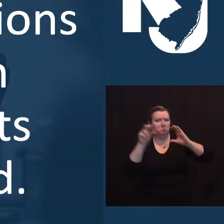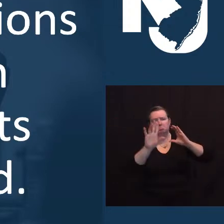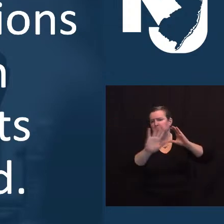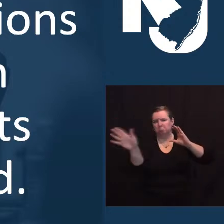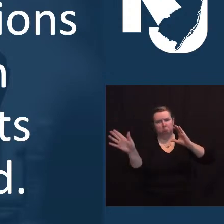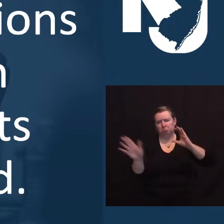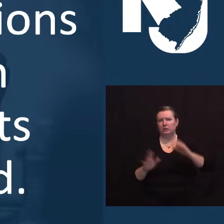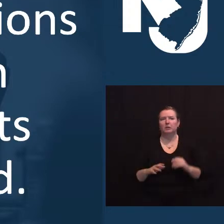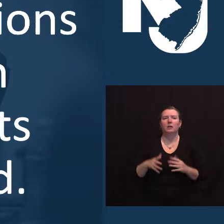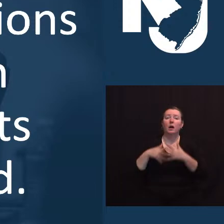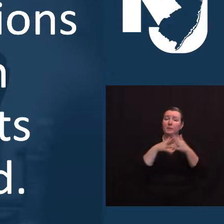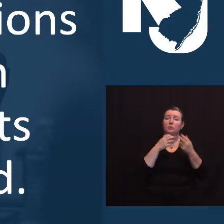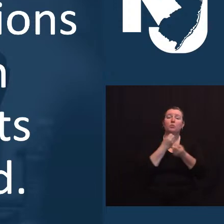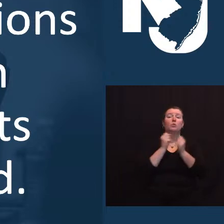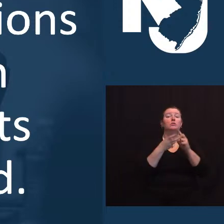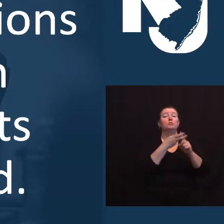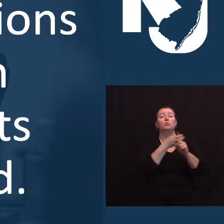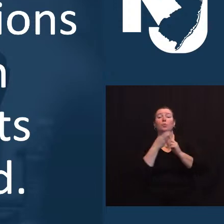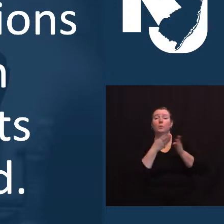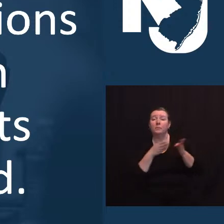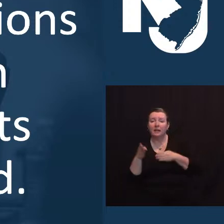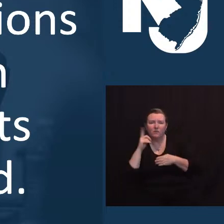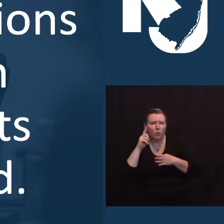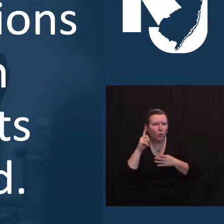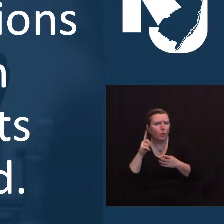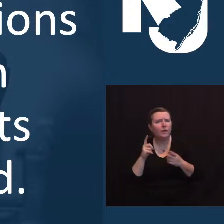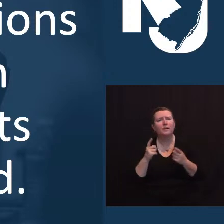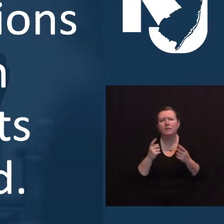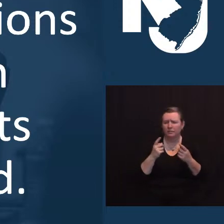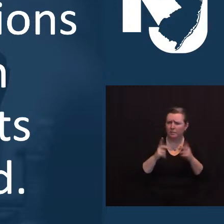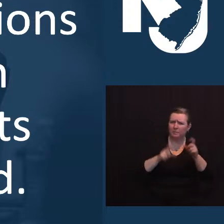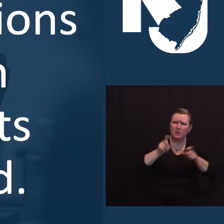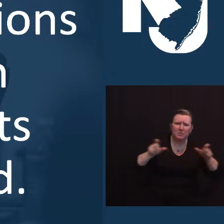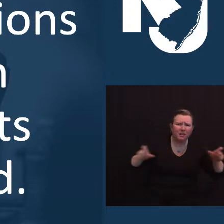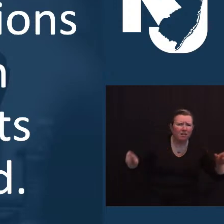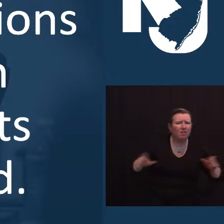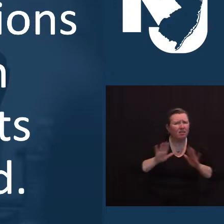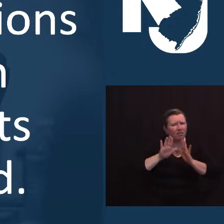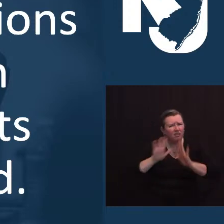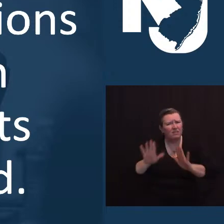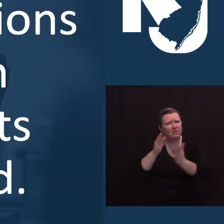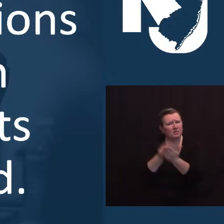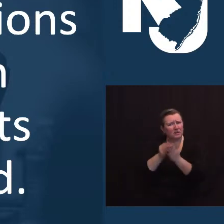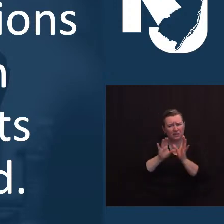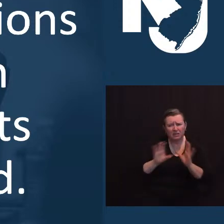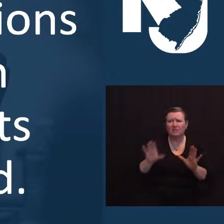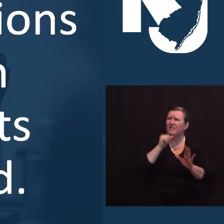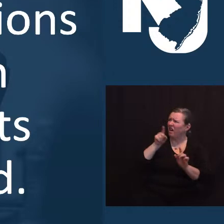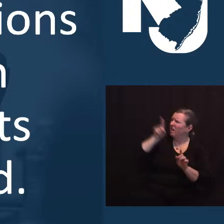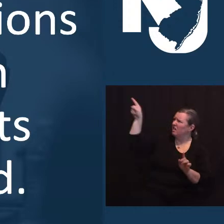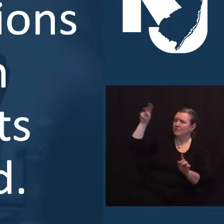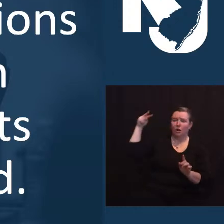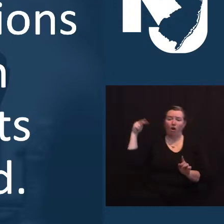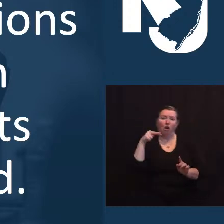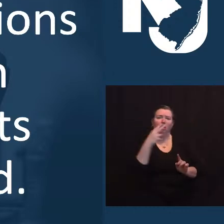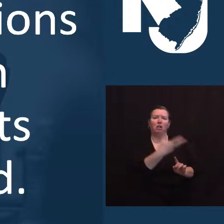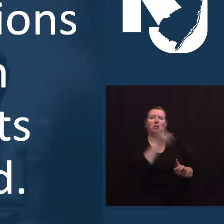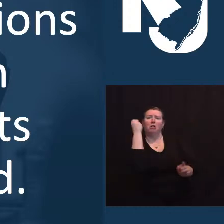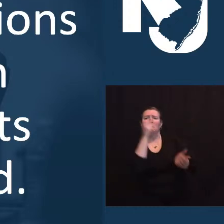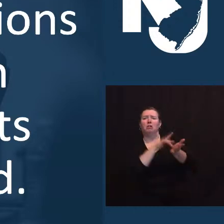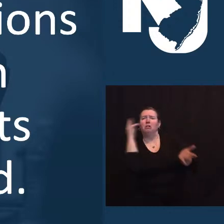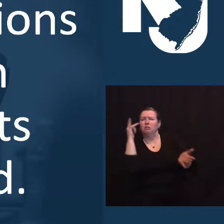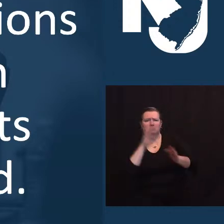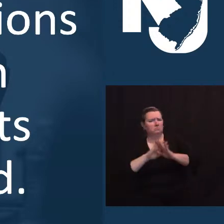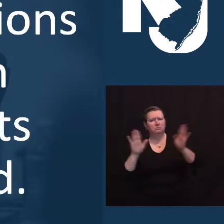American people, not the banks and creditors. We want residents who have received funds to be able to put those funds to use as